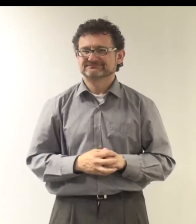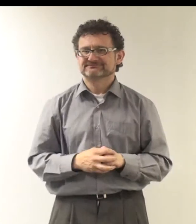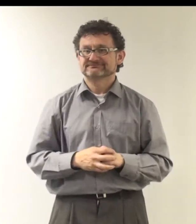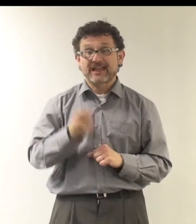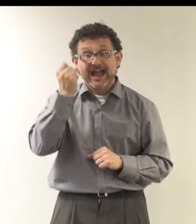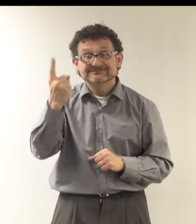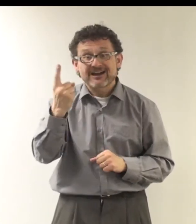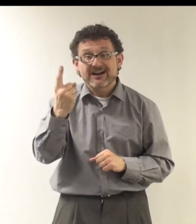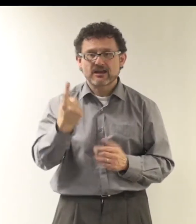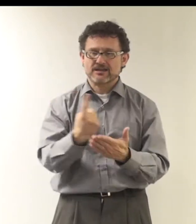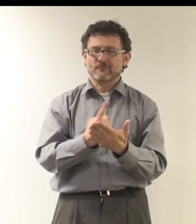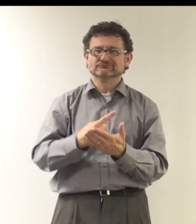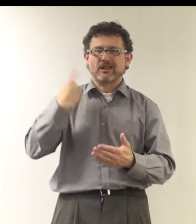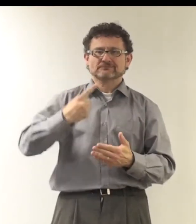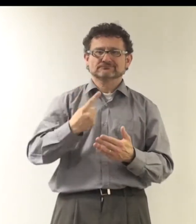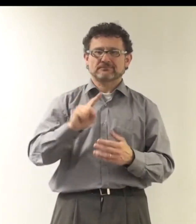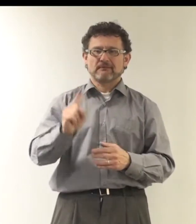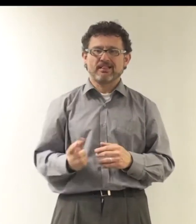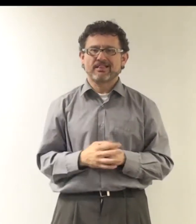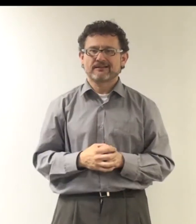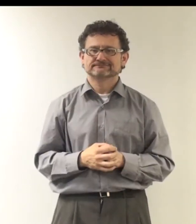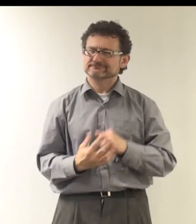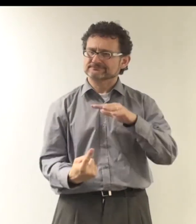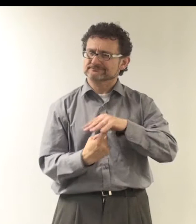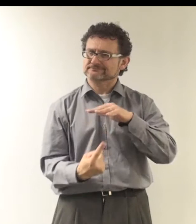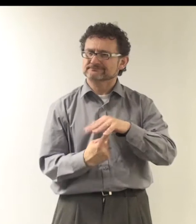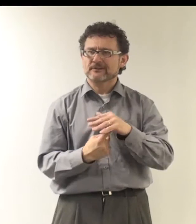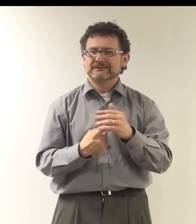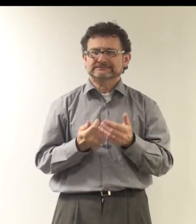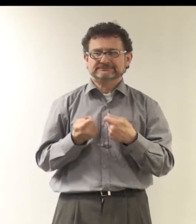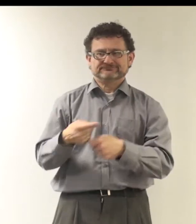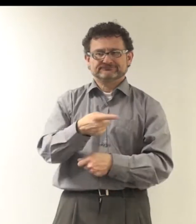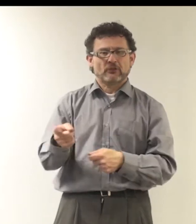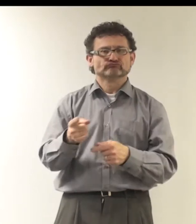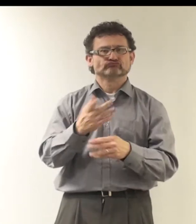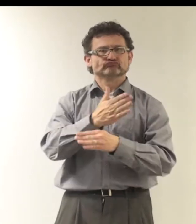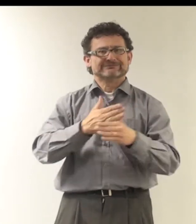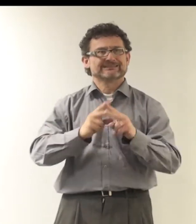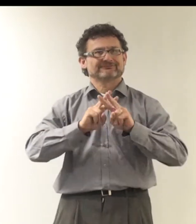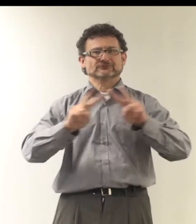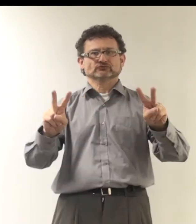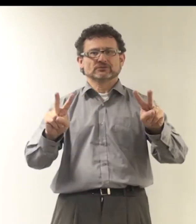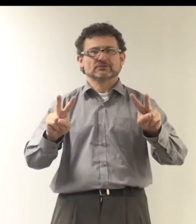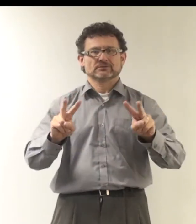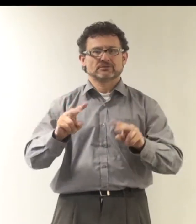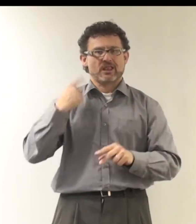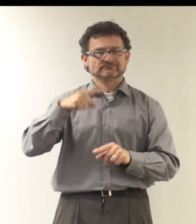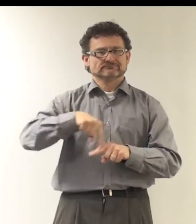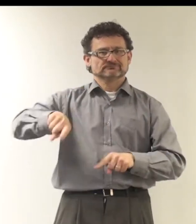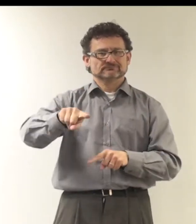And I've told him I want a budget of billions to go with that, and I think he agreed.